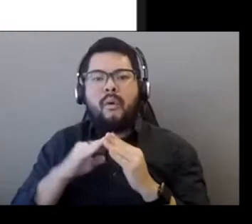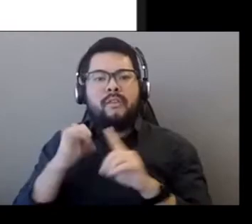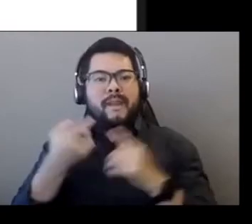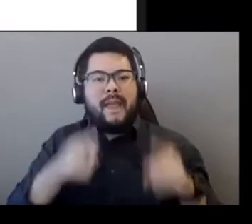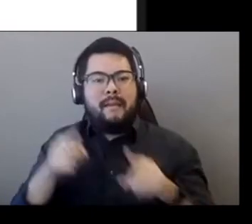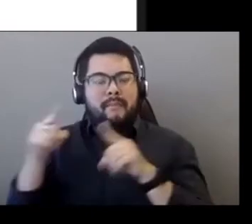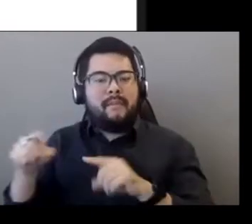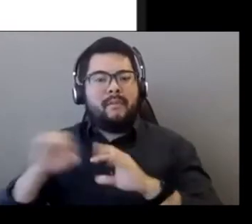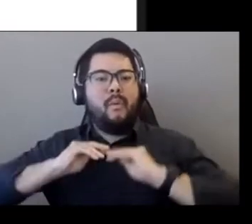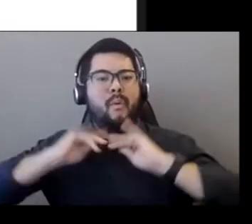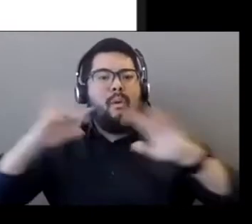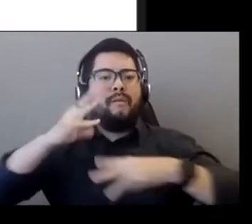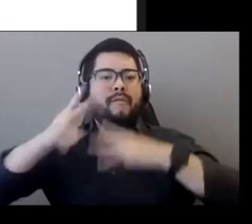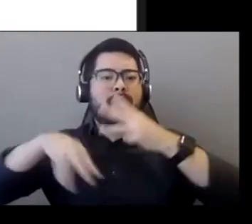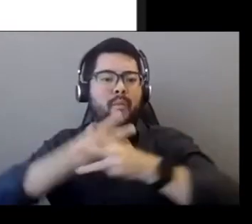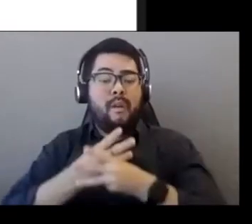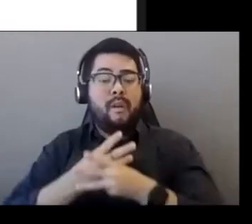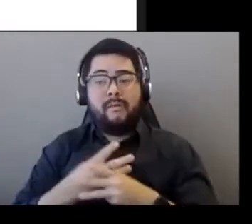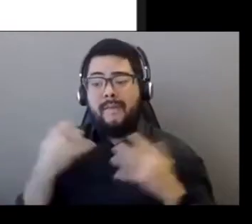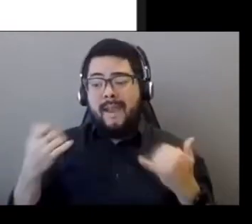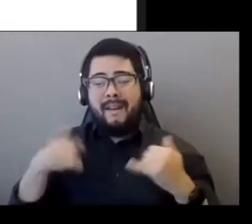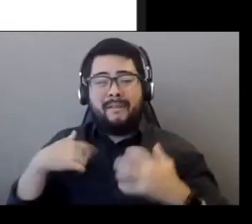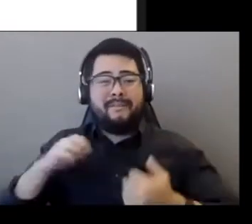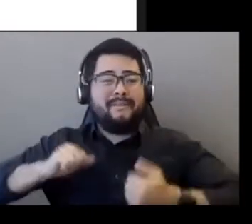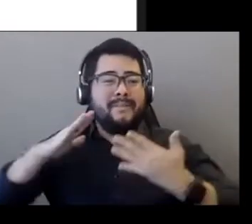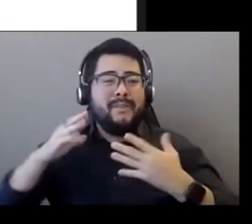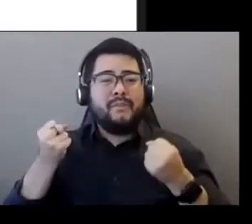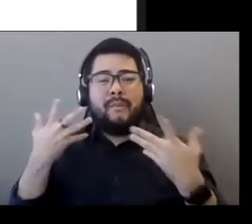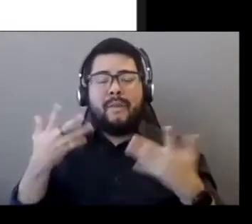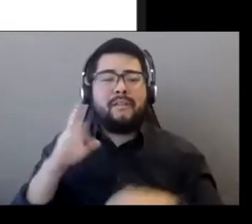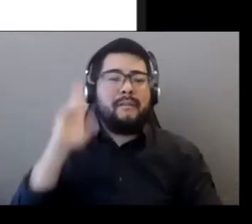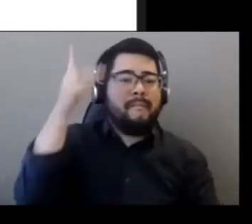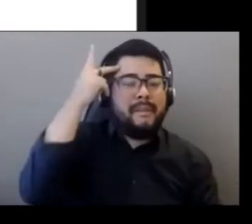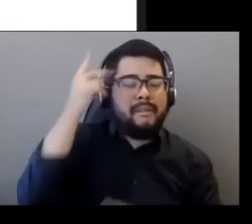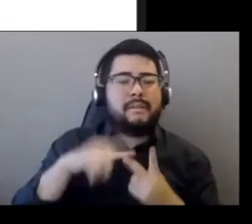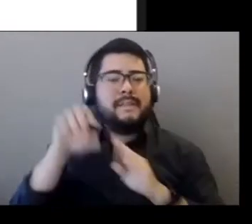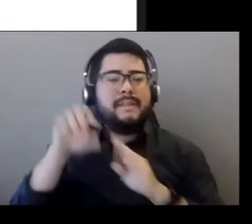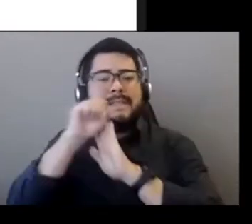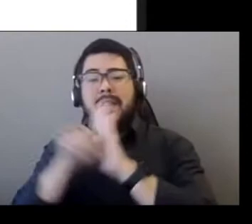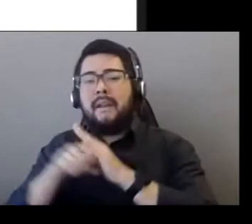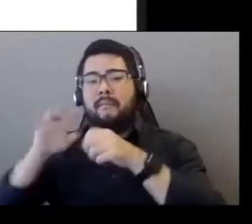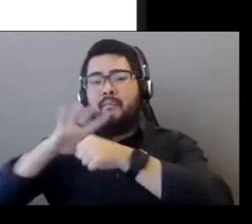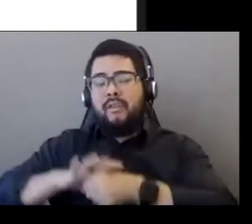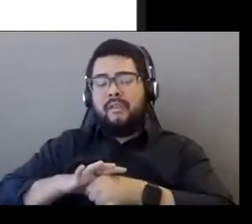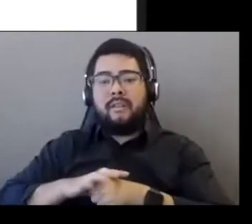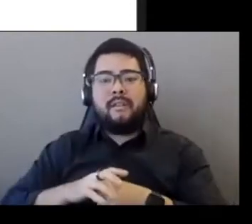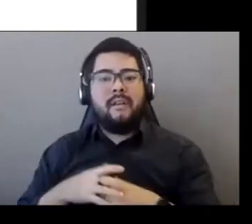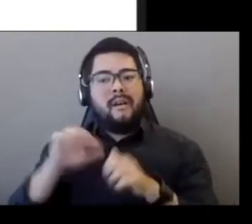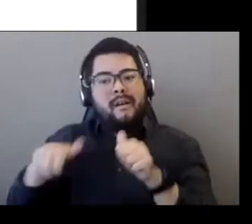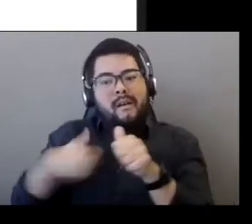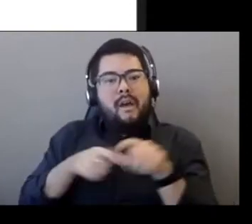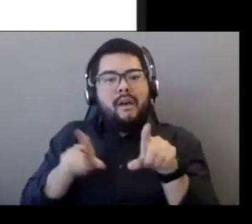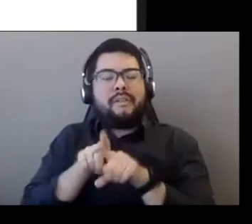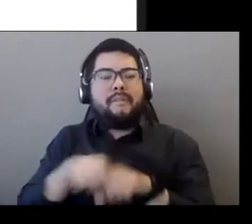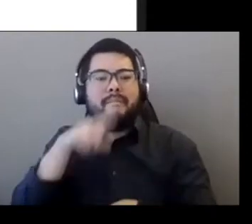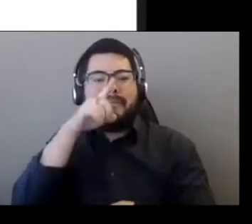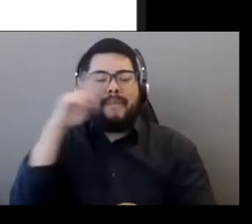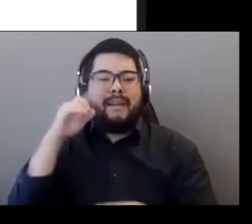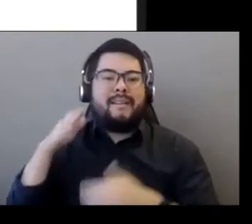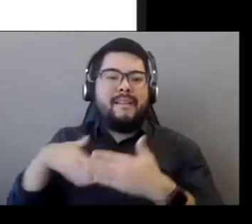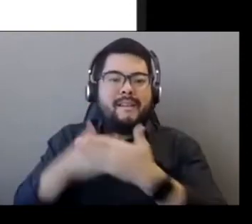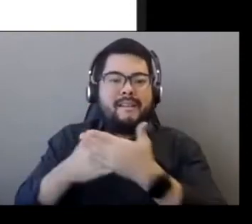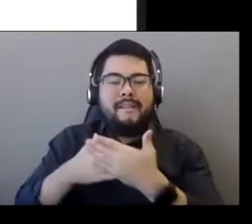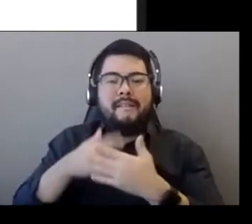reignited across the globe in the face of various forms of state and political repression, with backdrops of anti-Black violence from policing